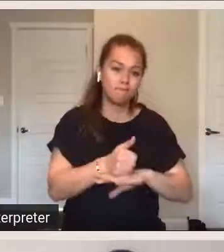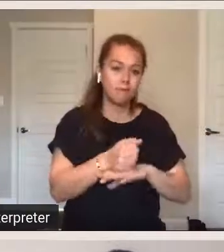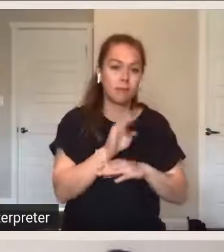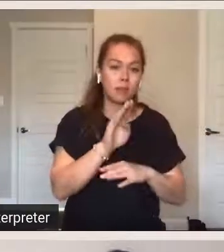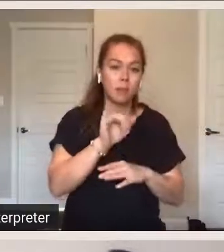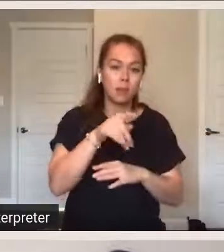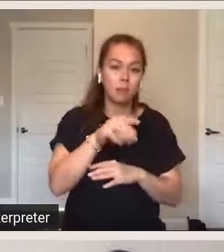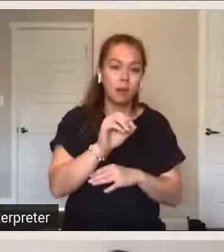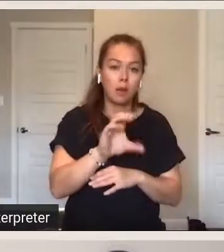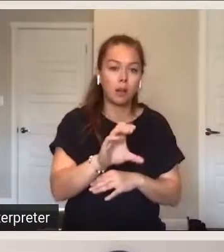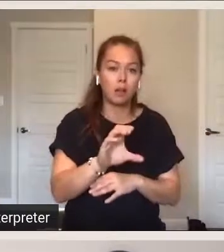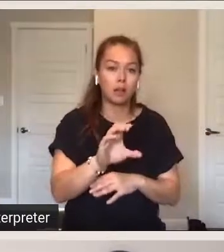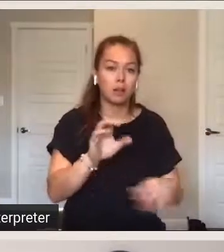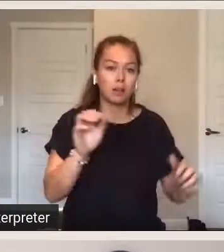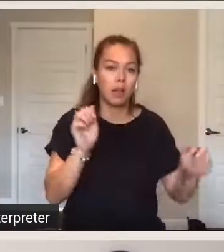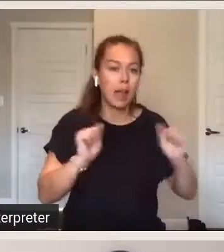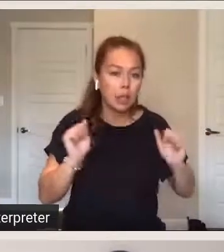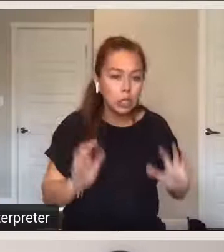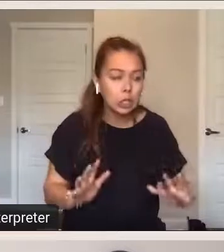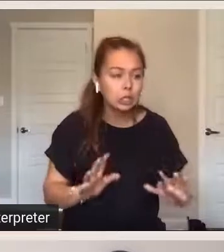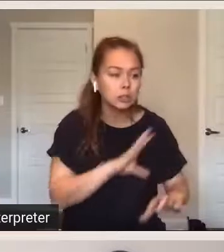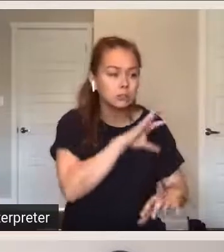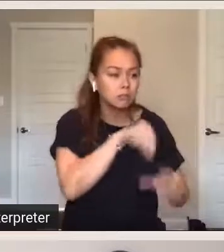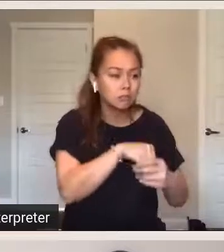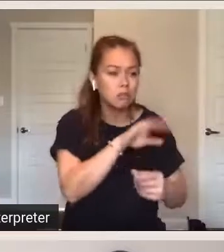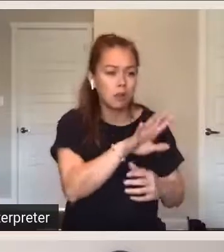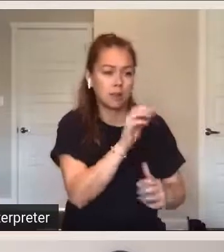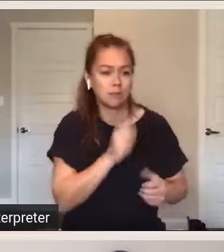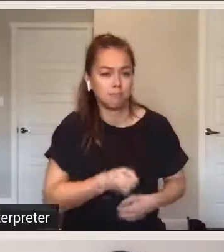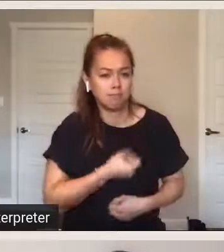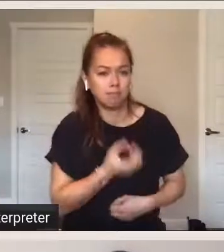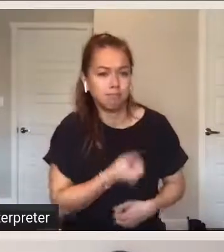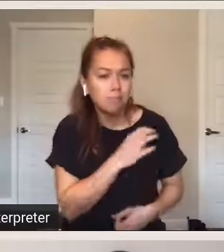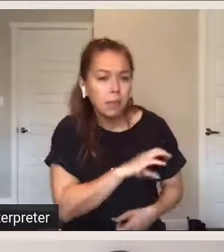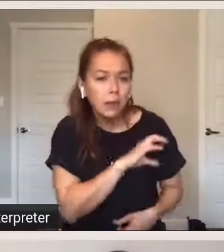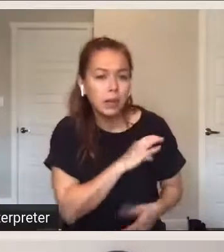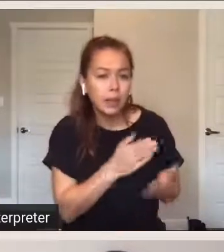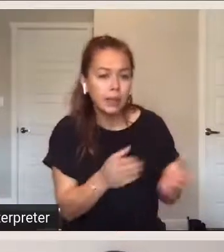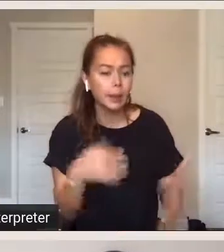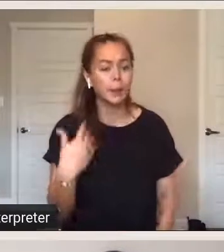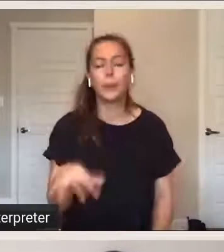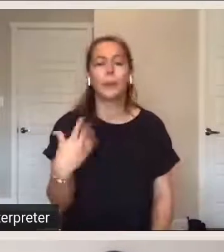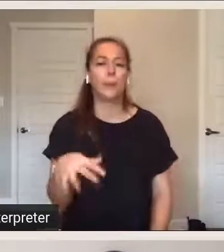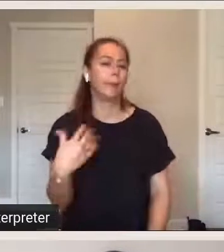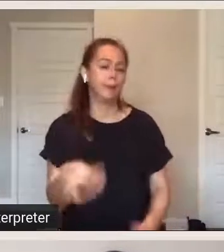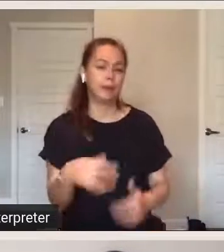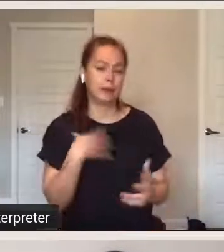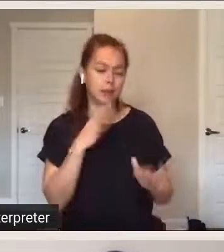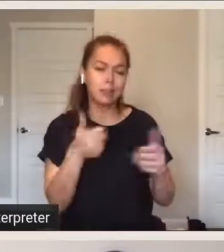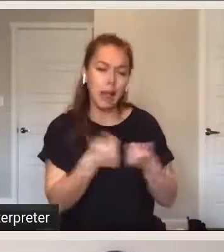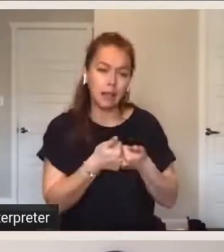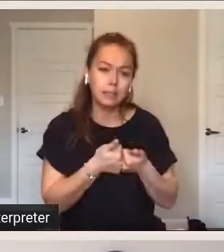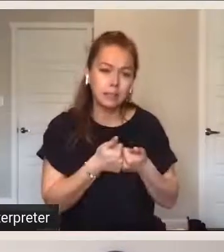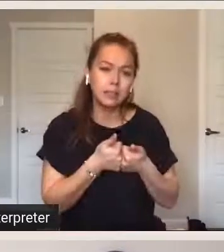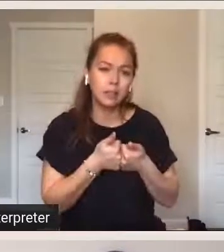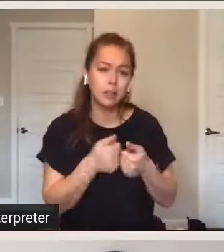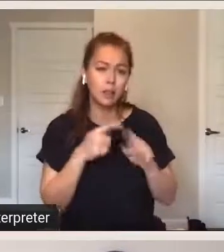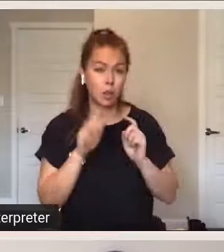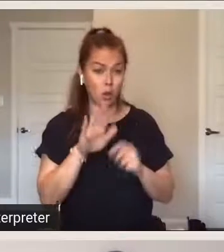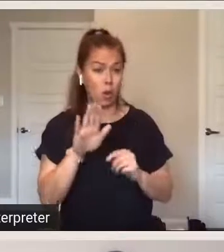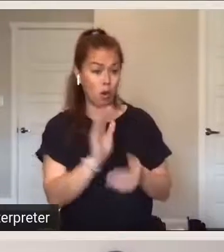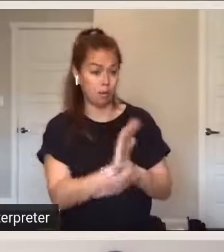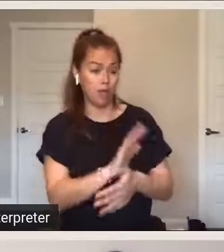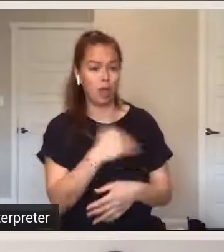actors. And in this film, it's filled with many diverse kind of ages and roles and whatnot.